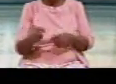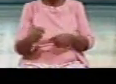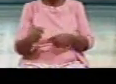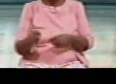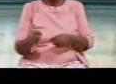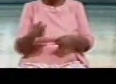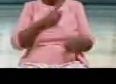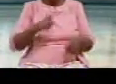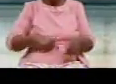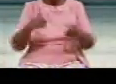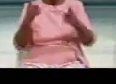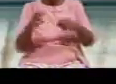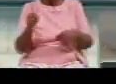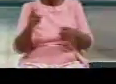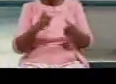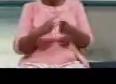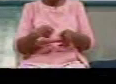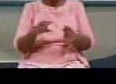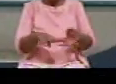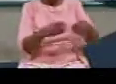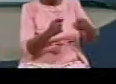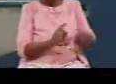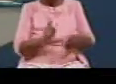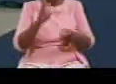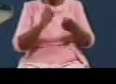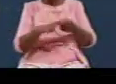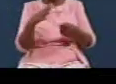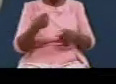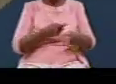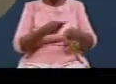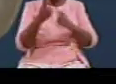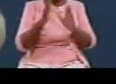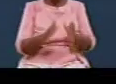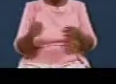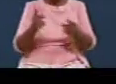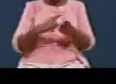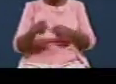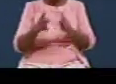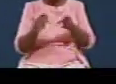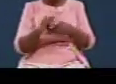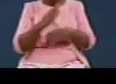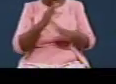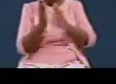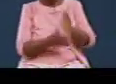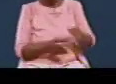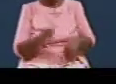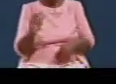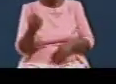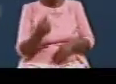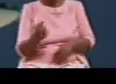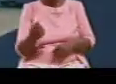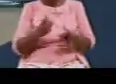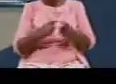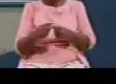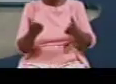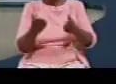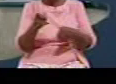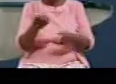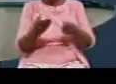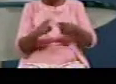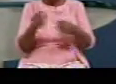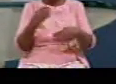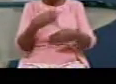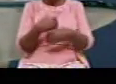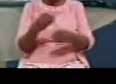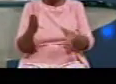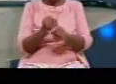to the tormentors. There are people that have been left alone. You want to take care of yourself. You don't want to obey